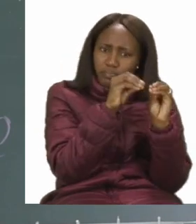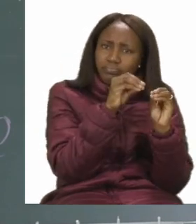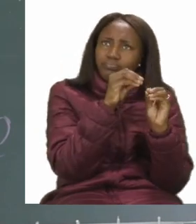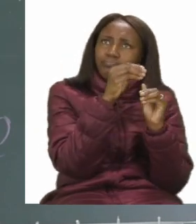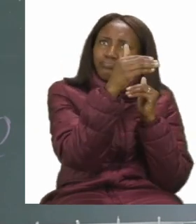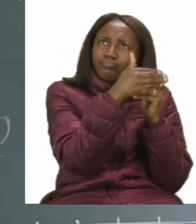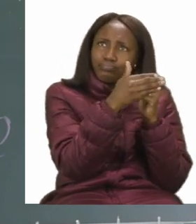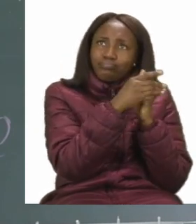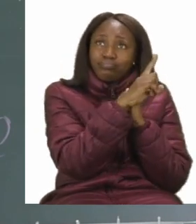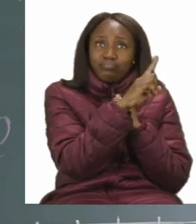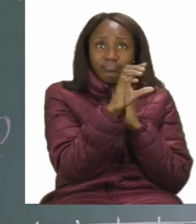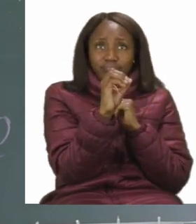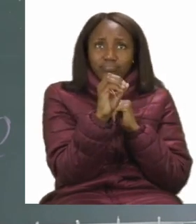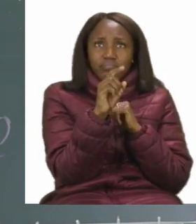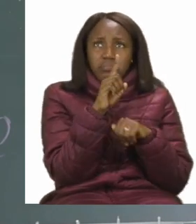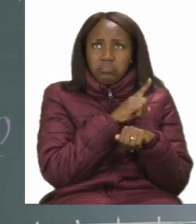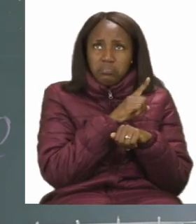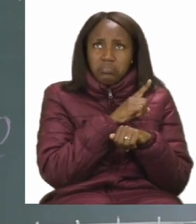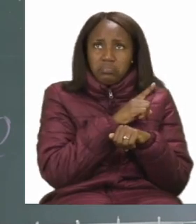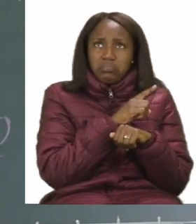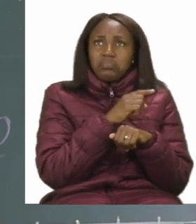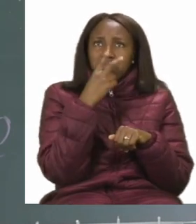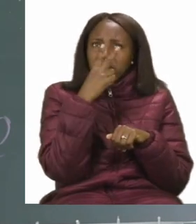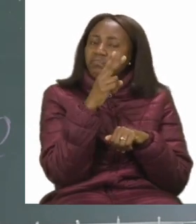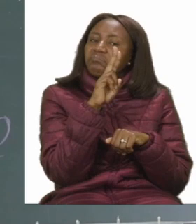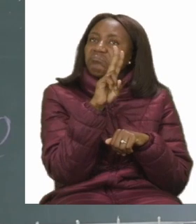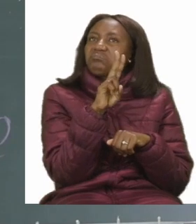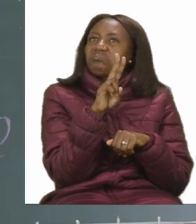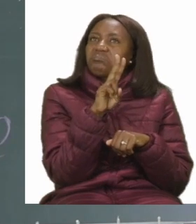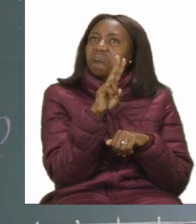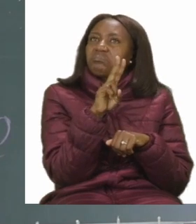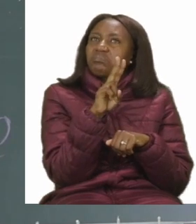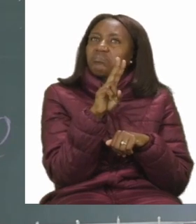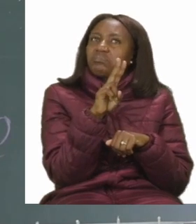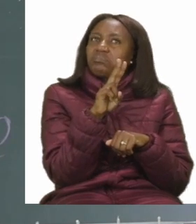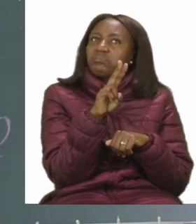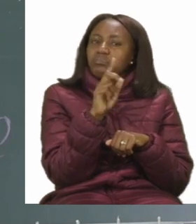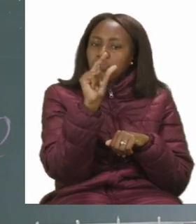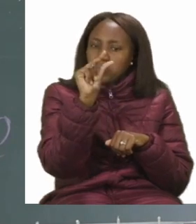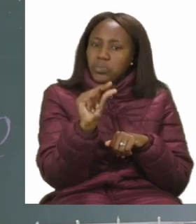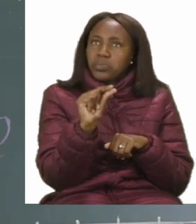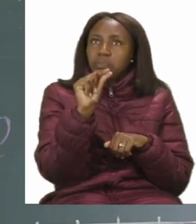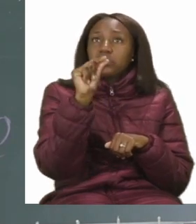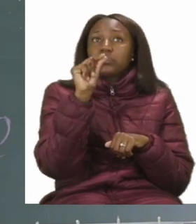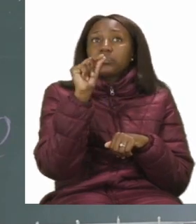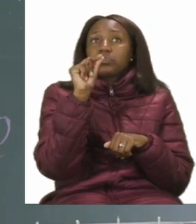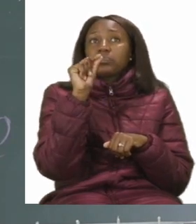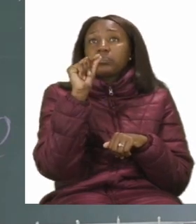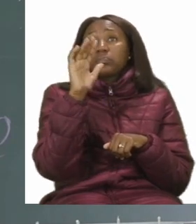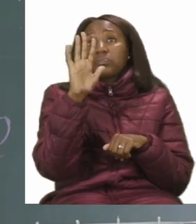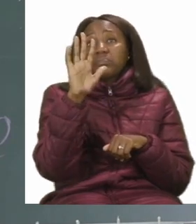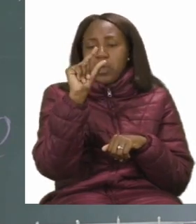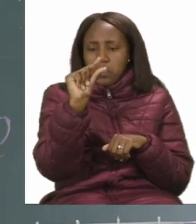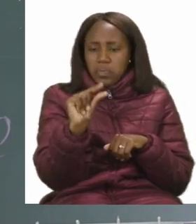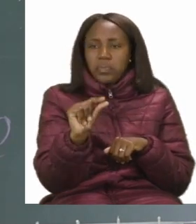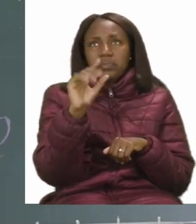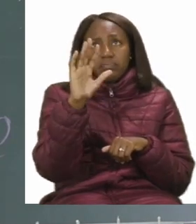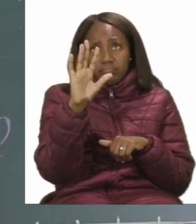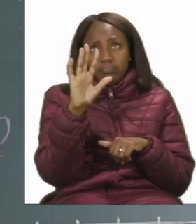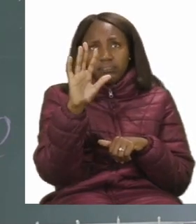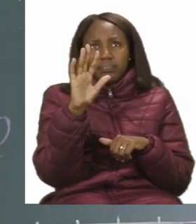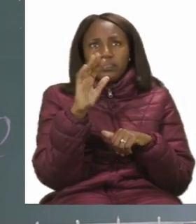previous 10 because we have the number 2 which is less than 5.